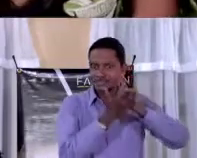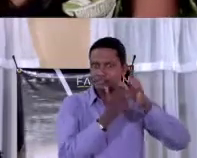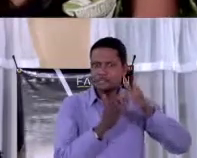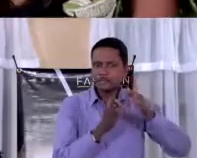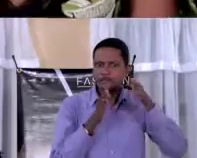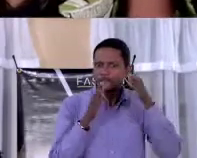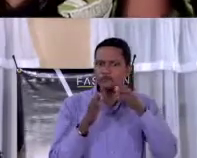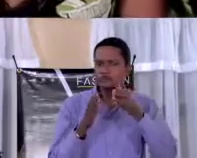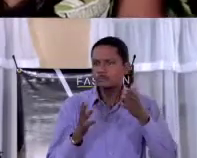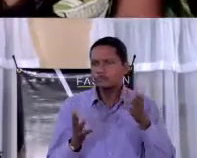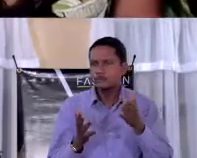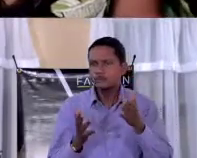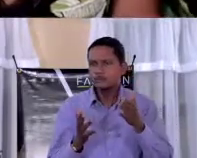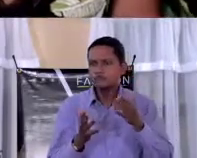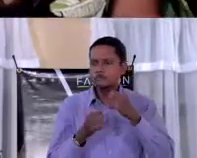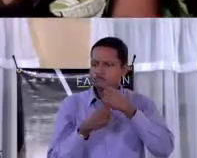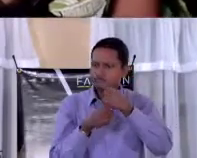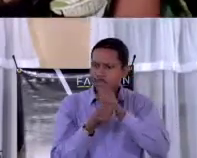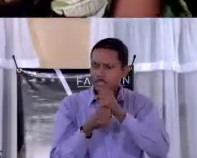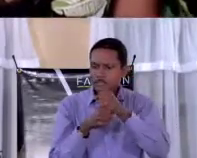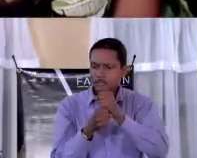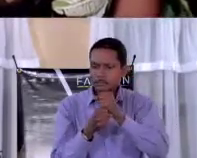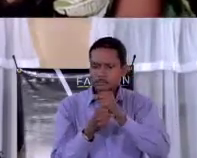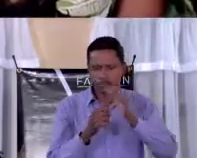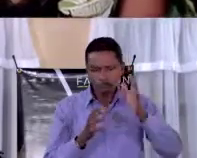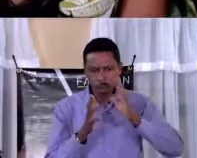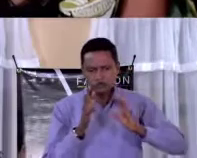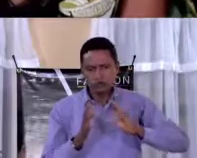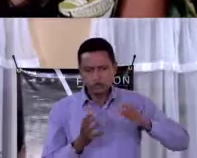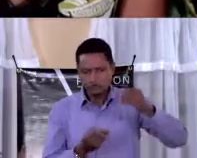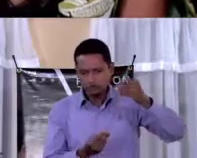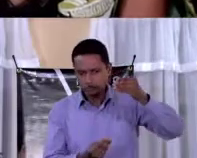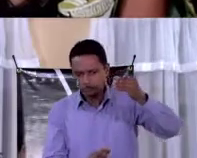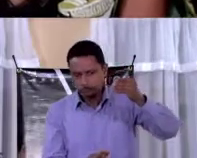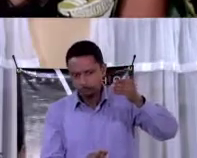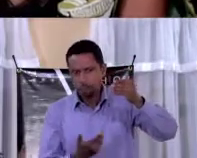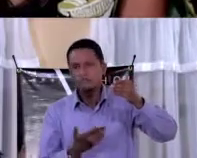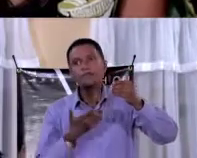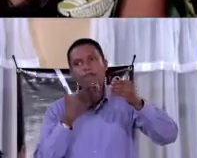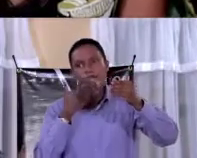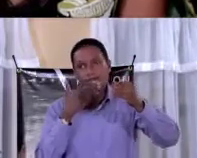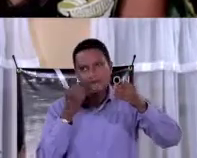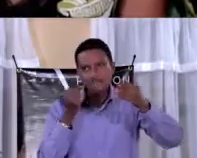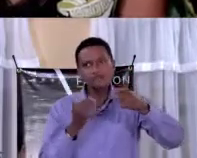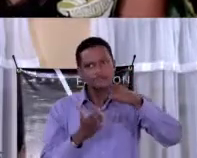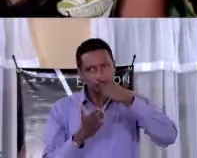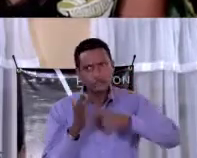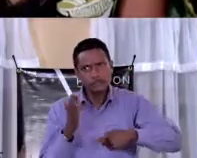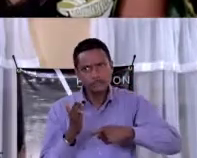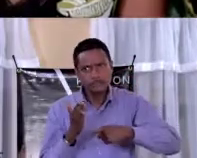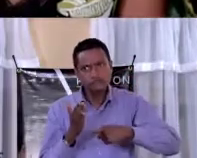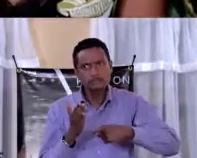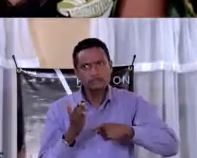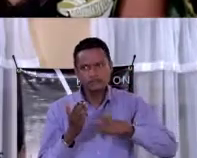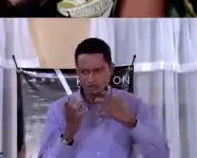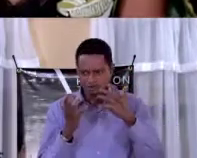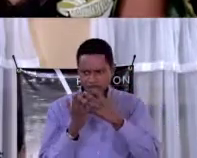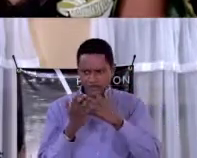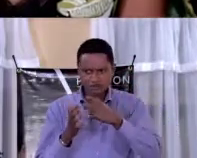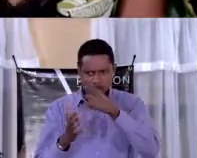is creating a quality product at the best possible price within the price